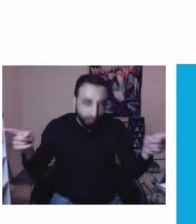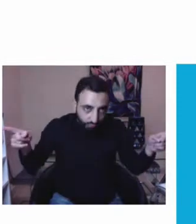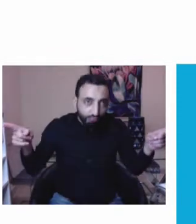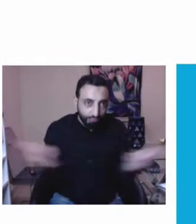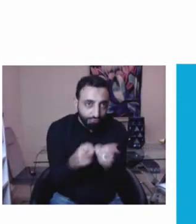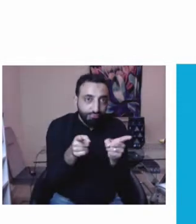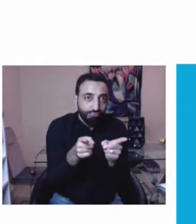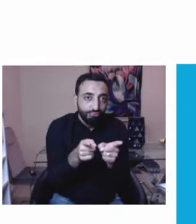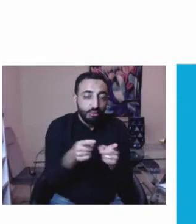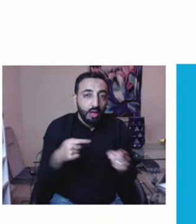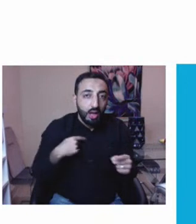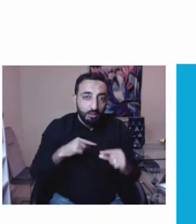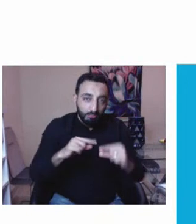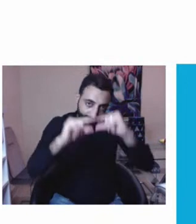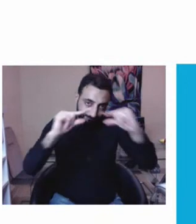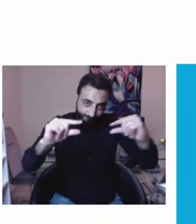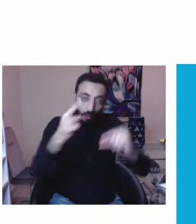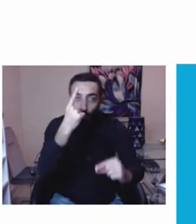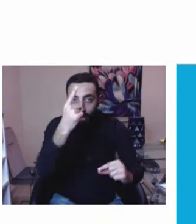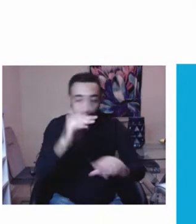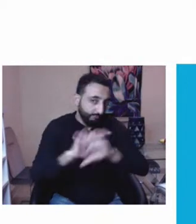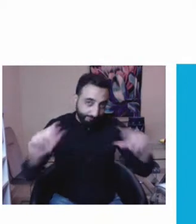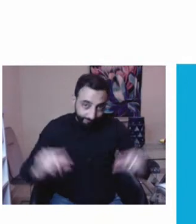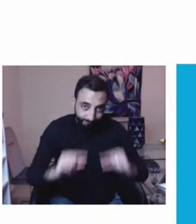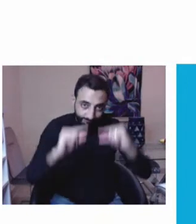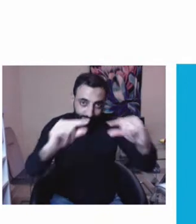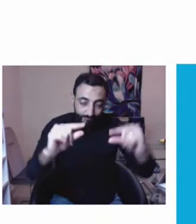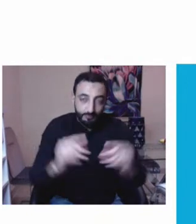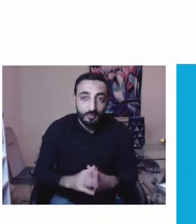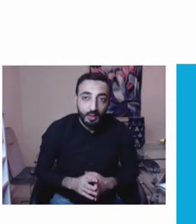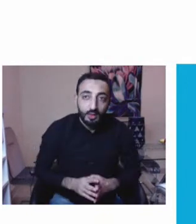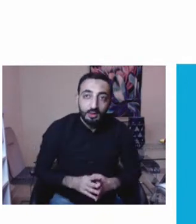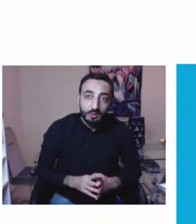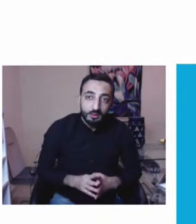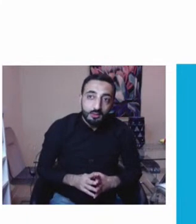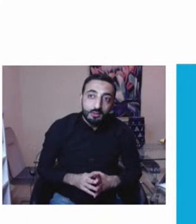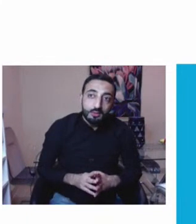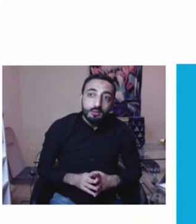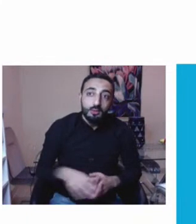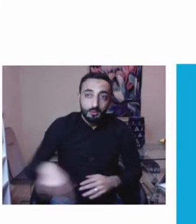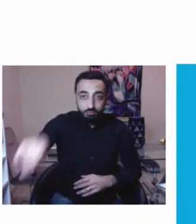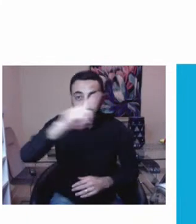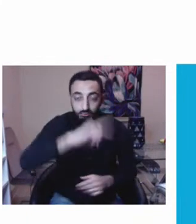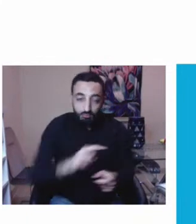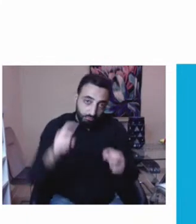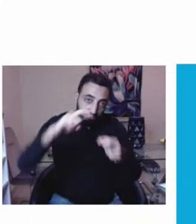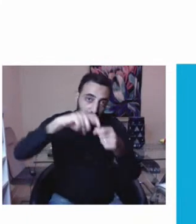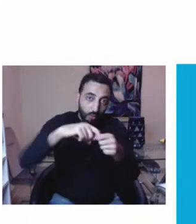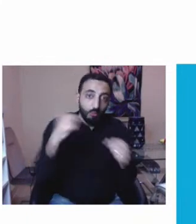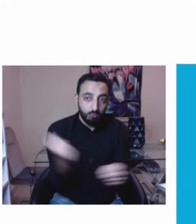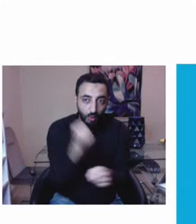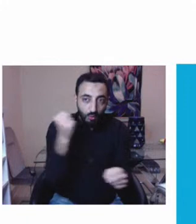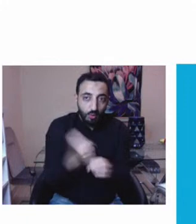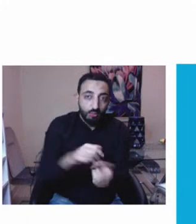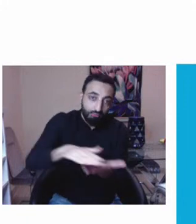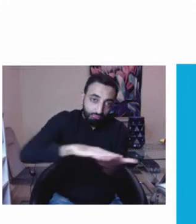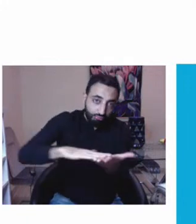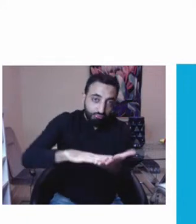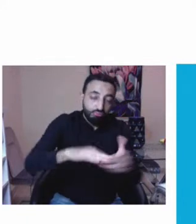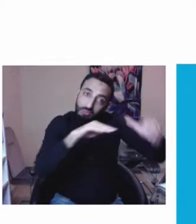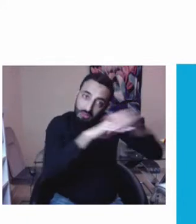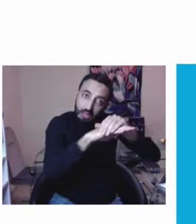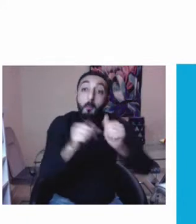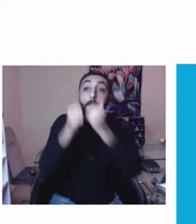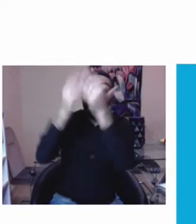the international development cooperation. And I think this conference, this session, is one of those important